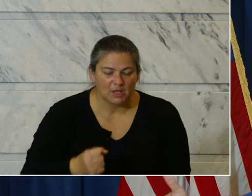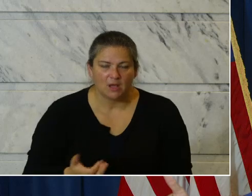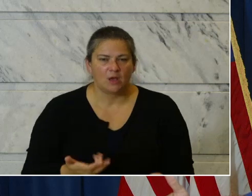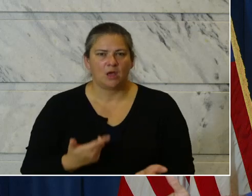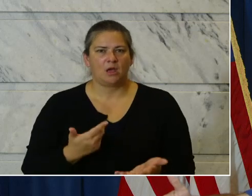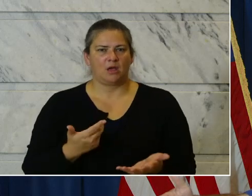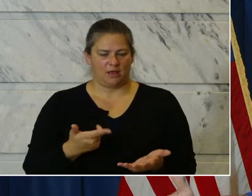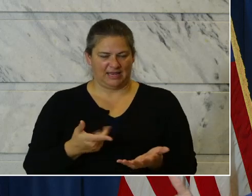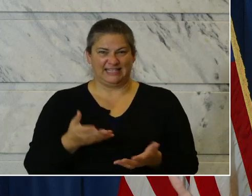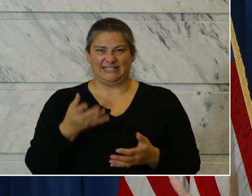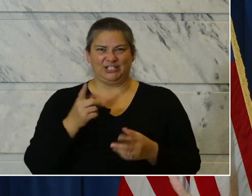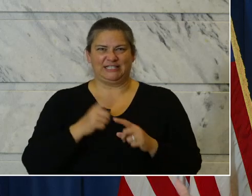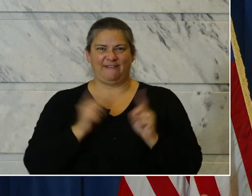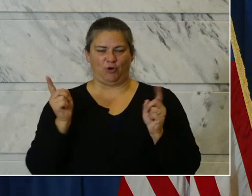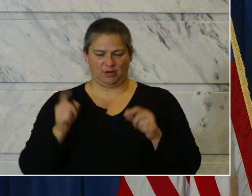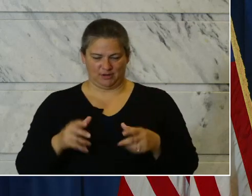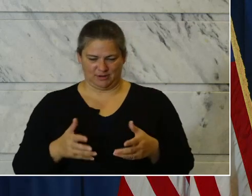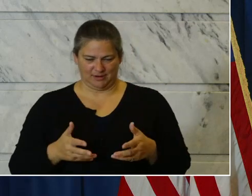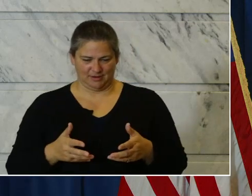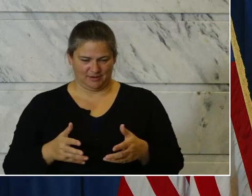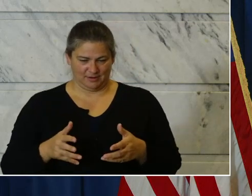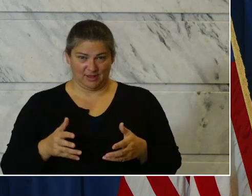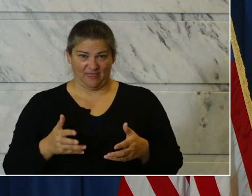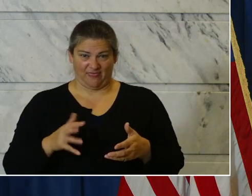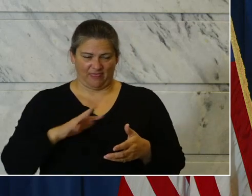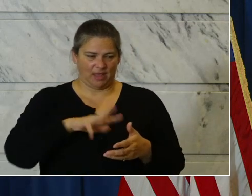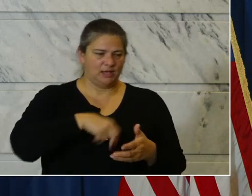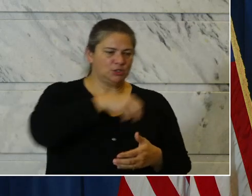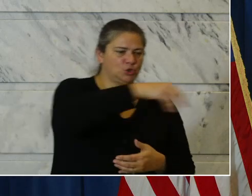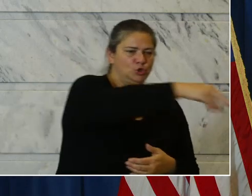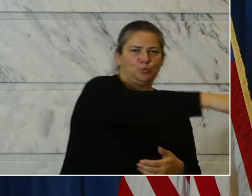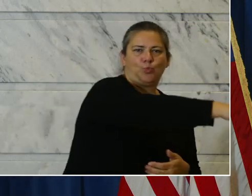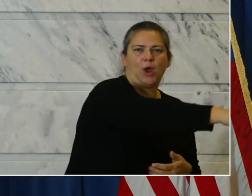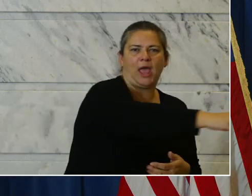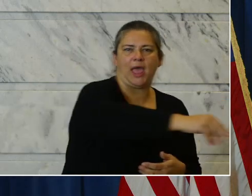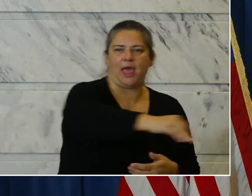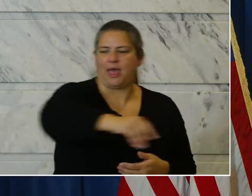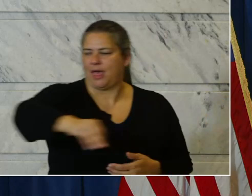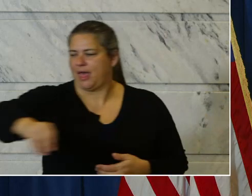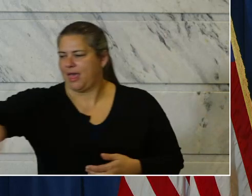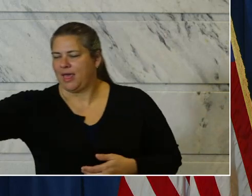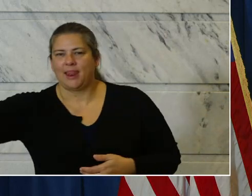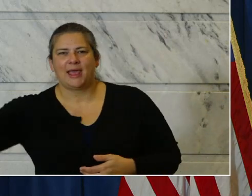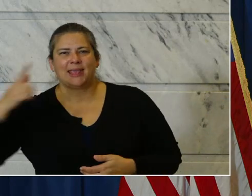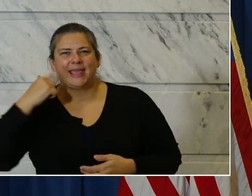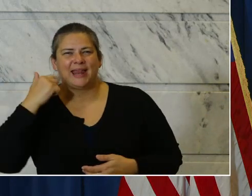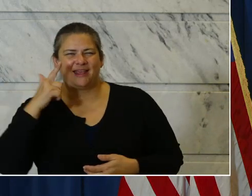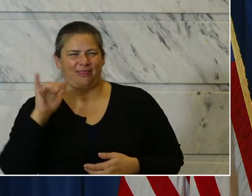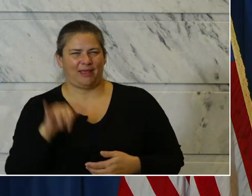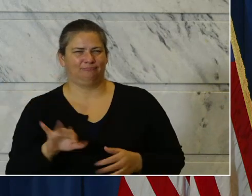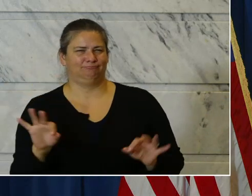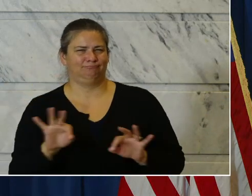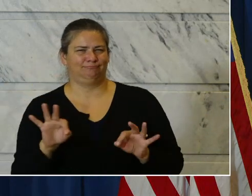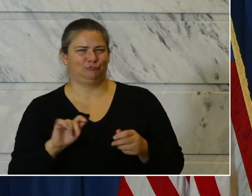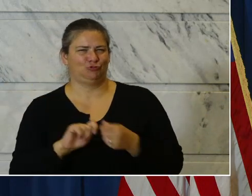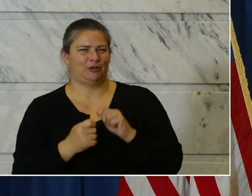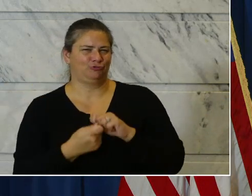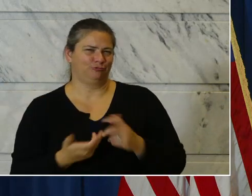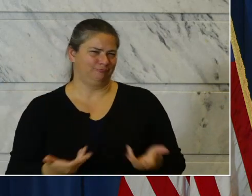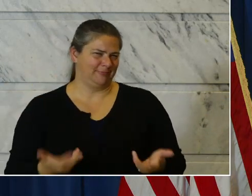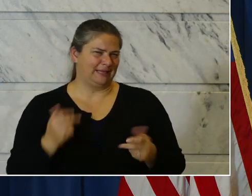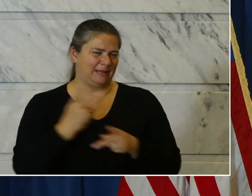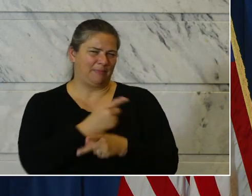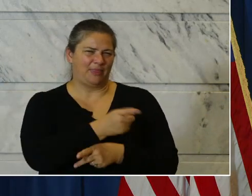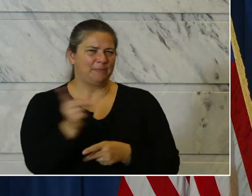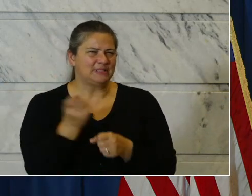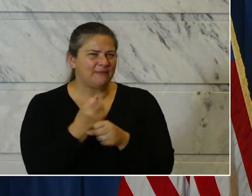house. That's pretty small in the midst of what we're in to keep people safe. All right,